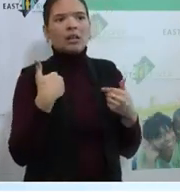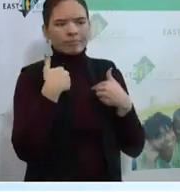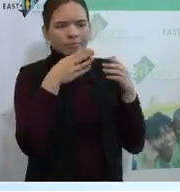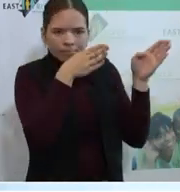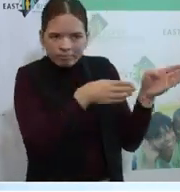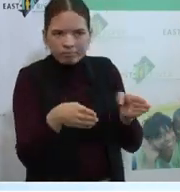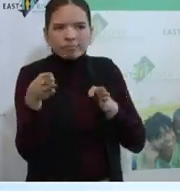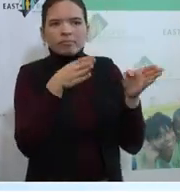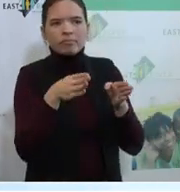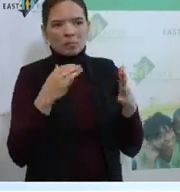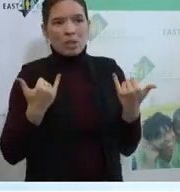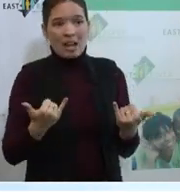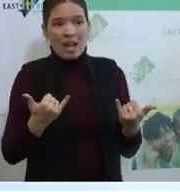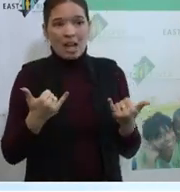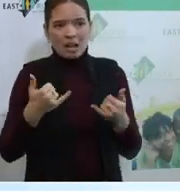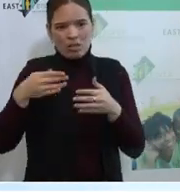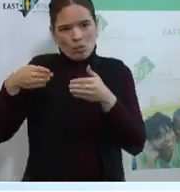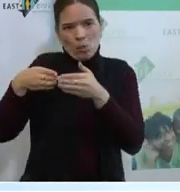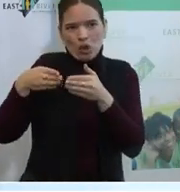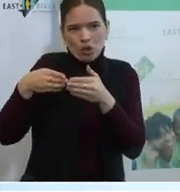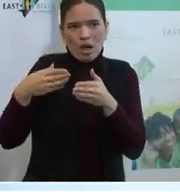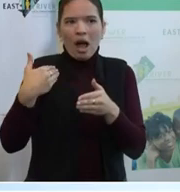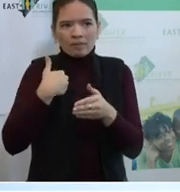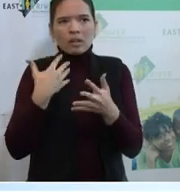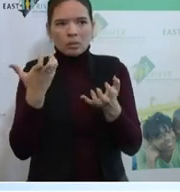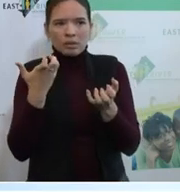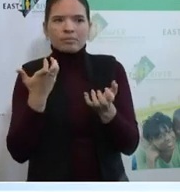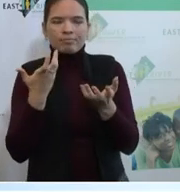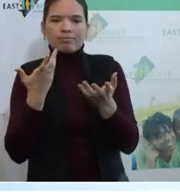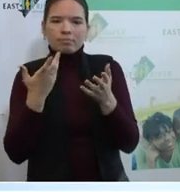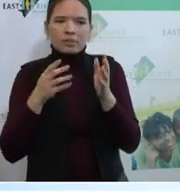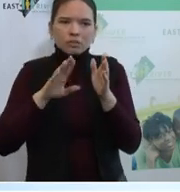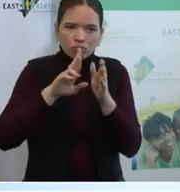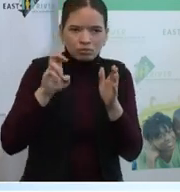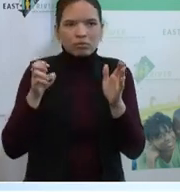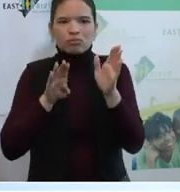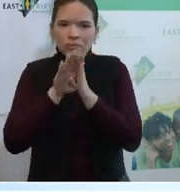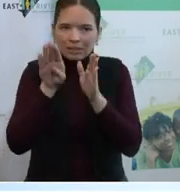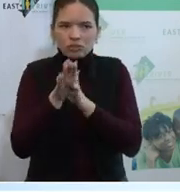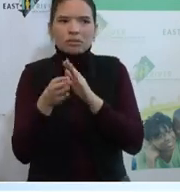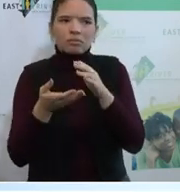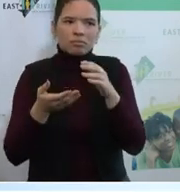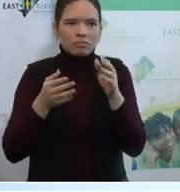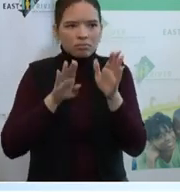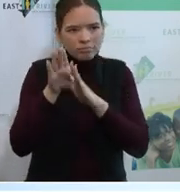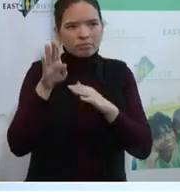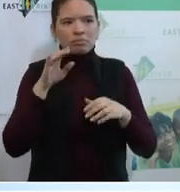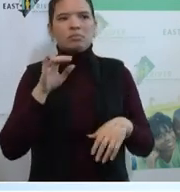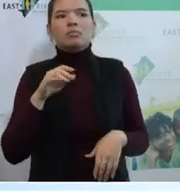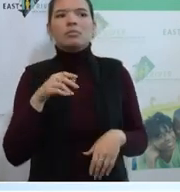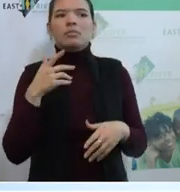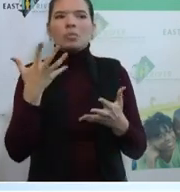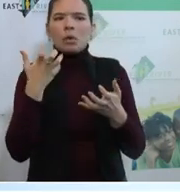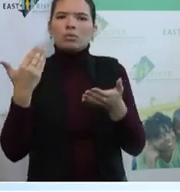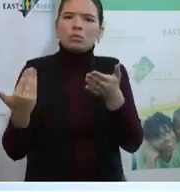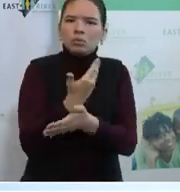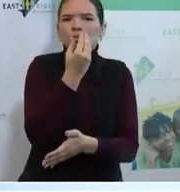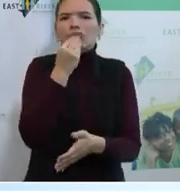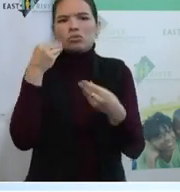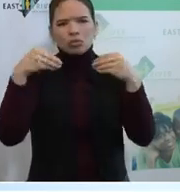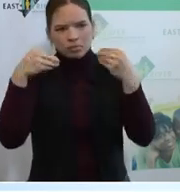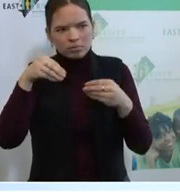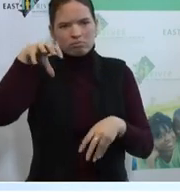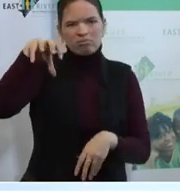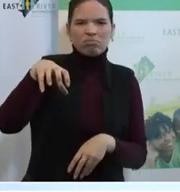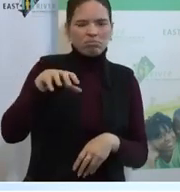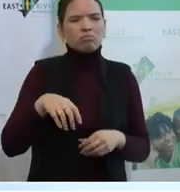corner, which would include, we hope, a new grocery store. But we continue to work on that, and